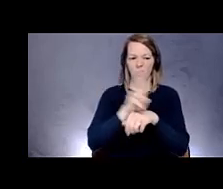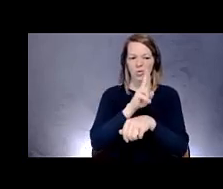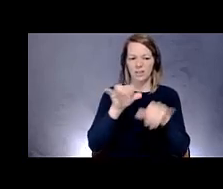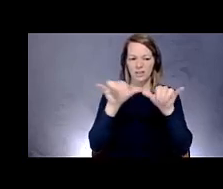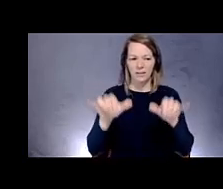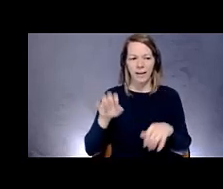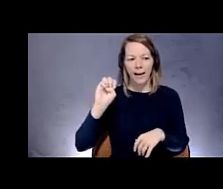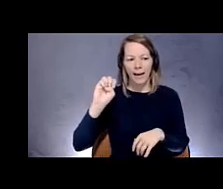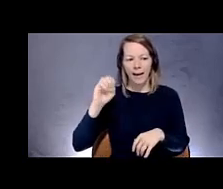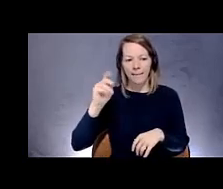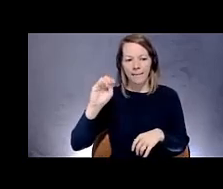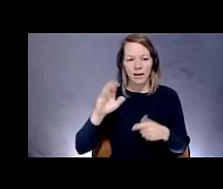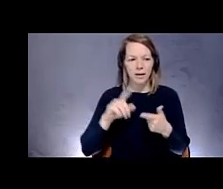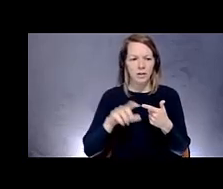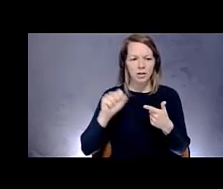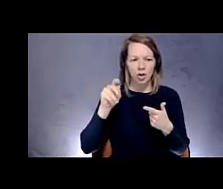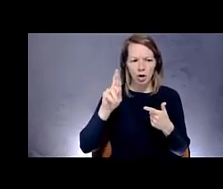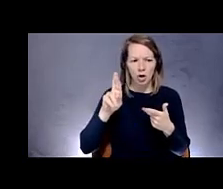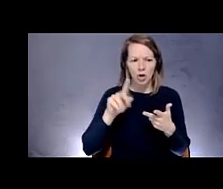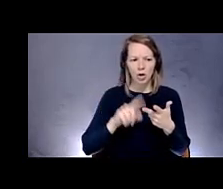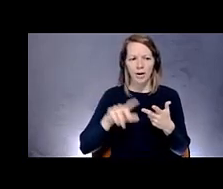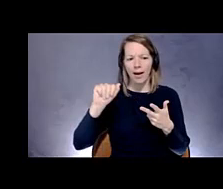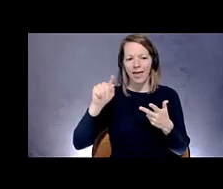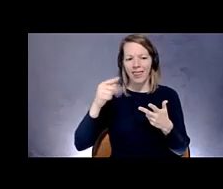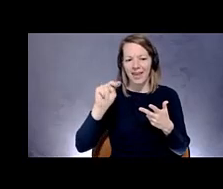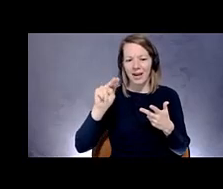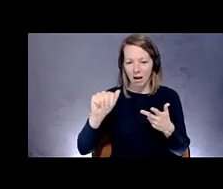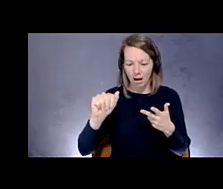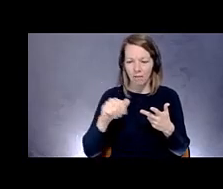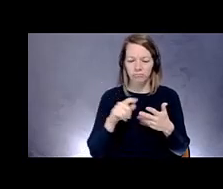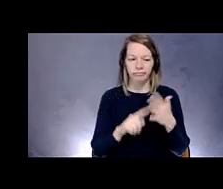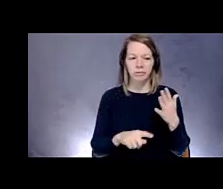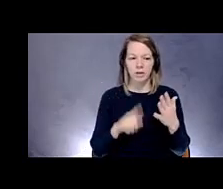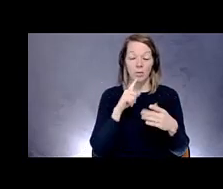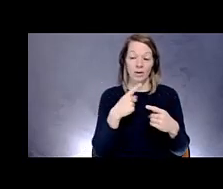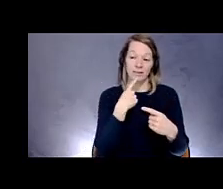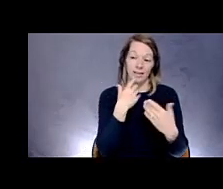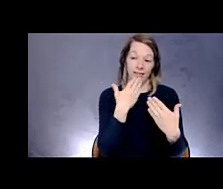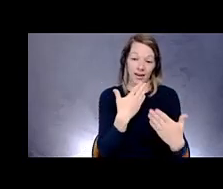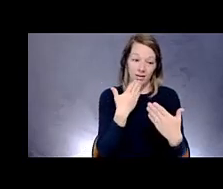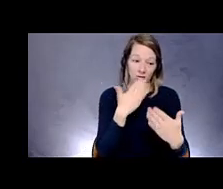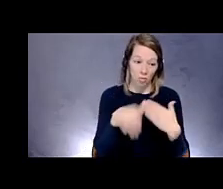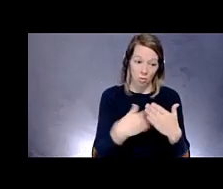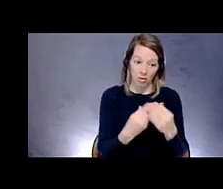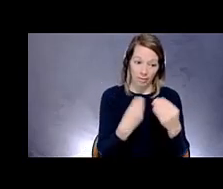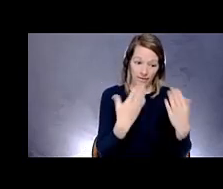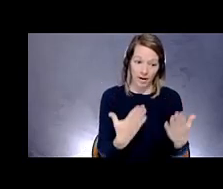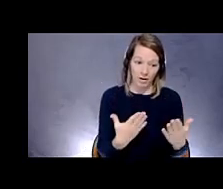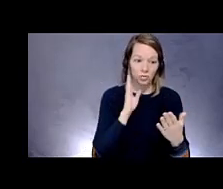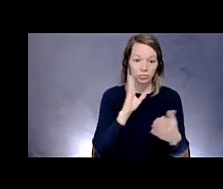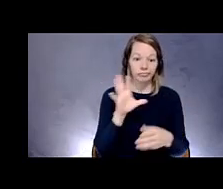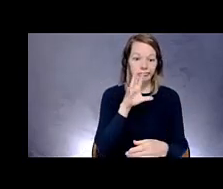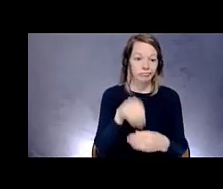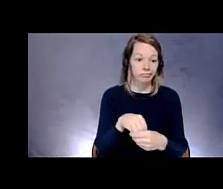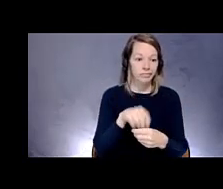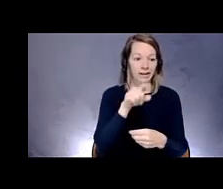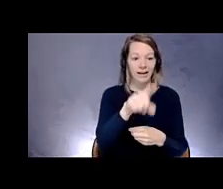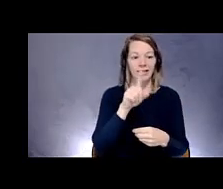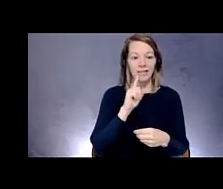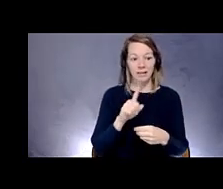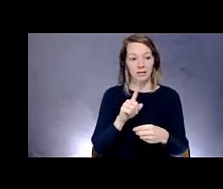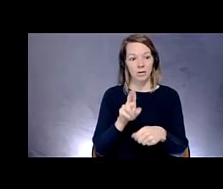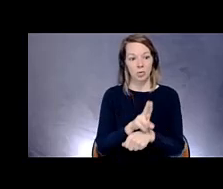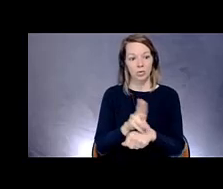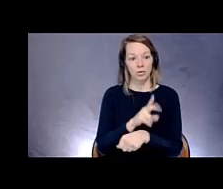Epic, Cerner, and Athena. And finally, I just want to say thanks to all those providers who have participated in the uptake